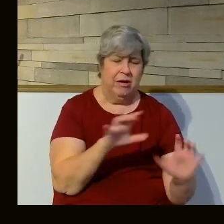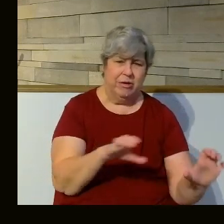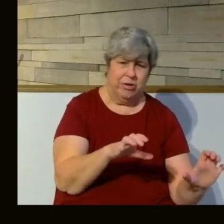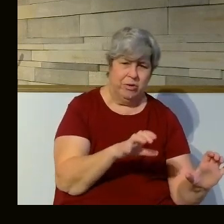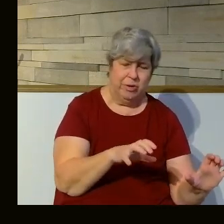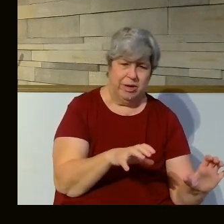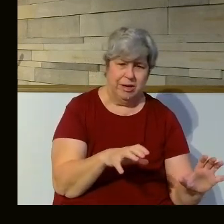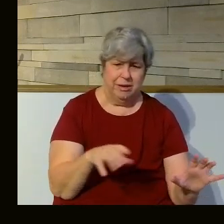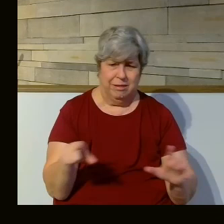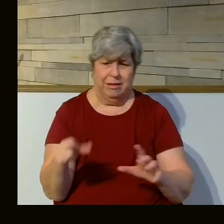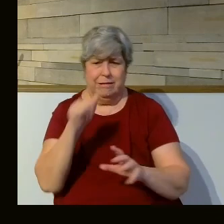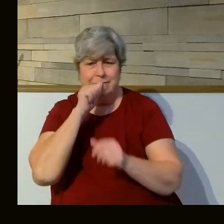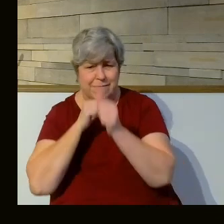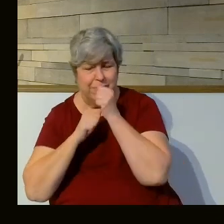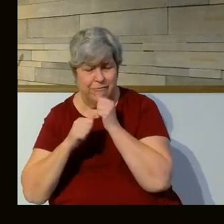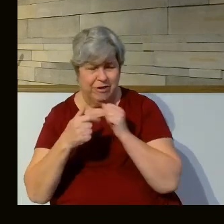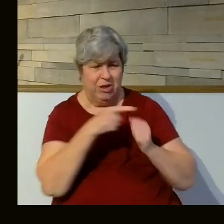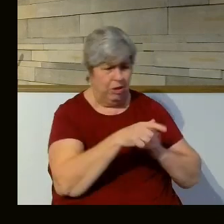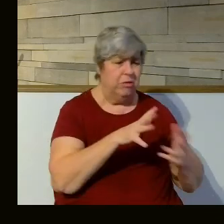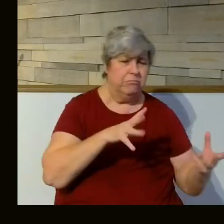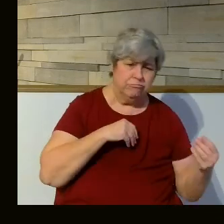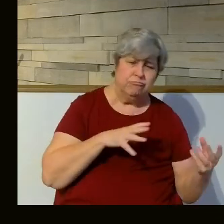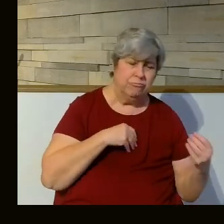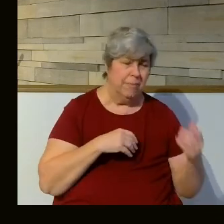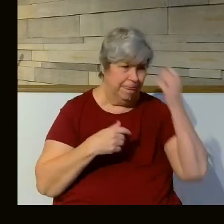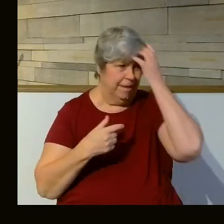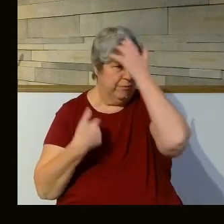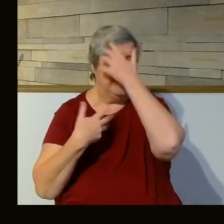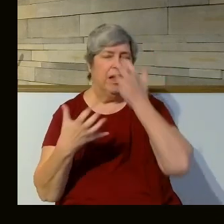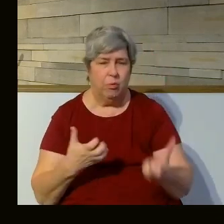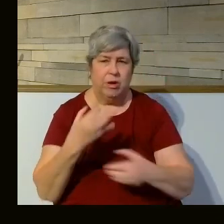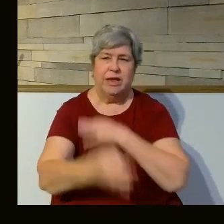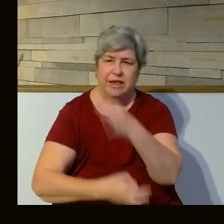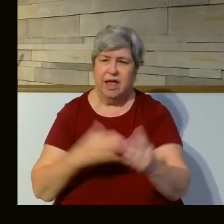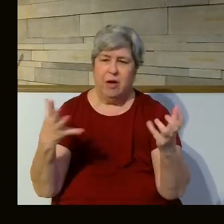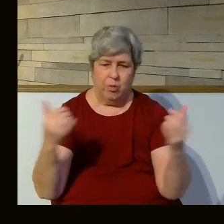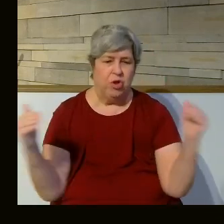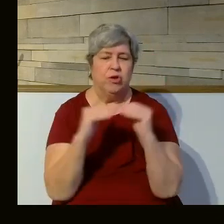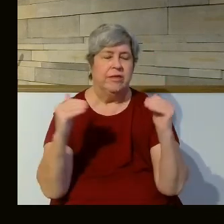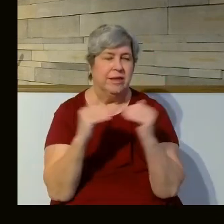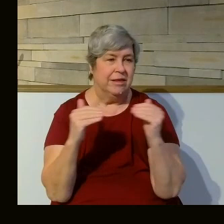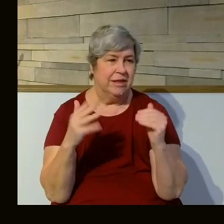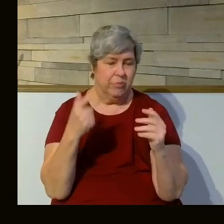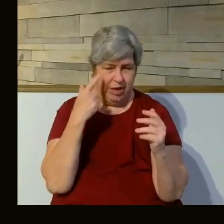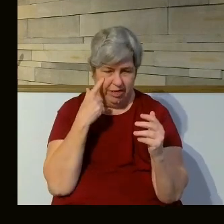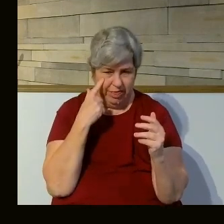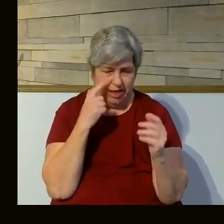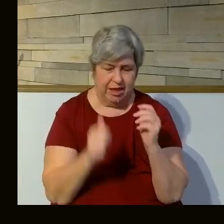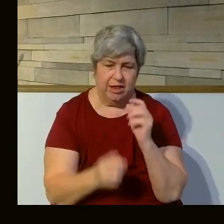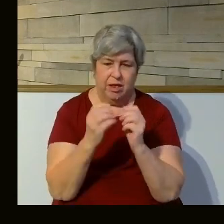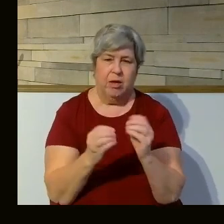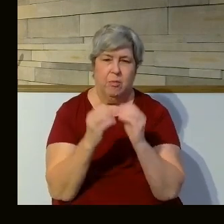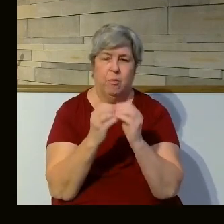so tolerant. I say no, that we want to step in and we want justice done. And we think more highly of the way